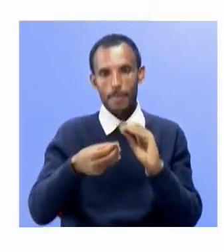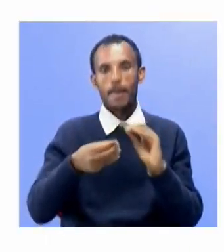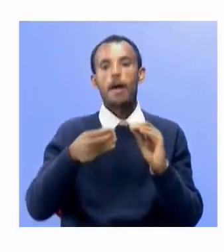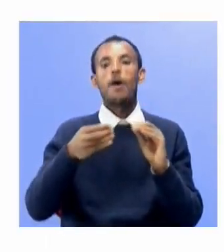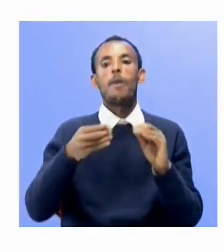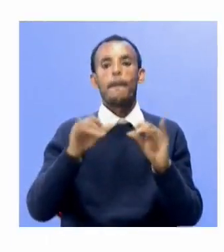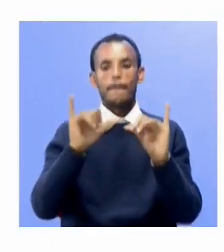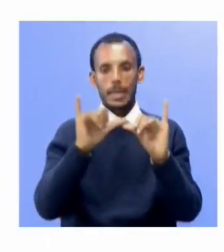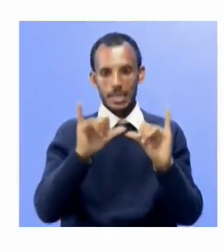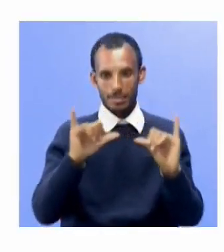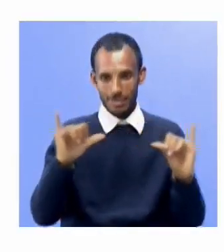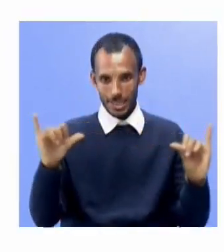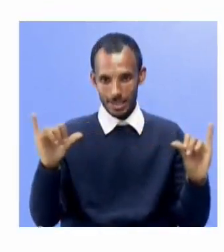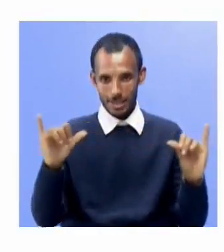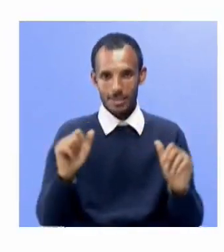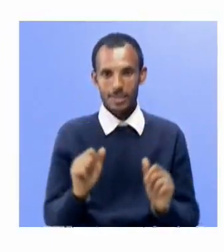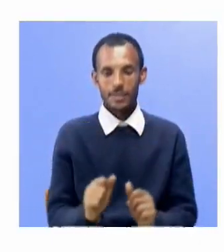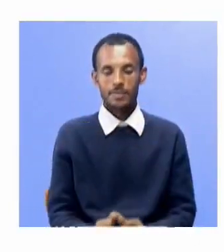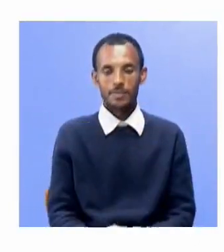measurements,